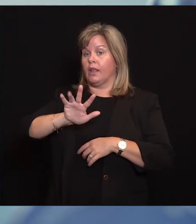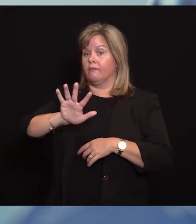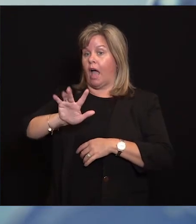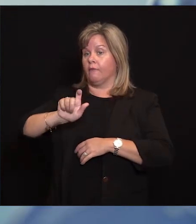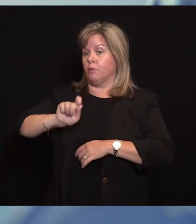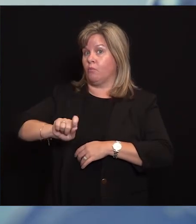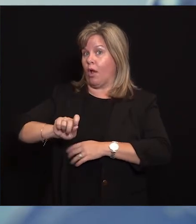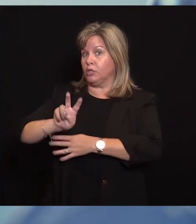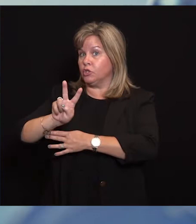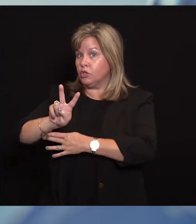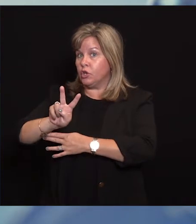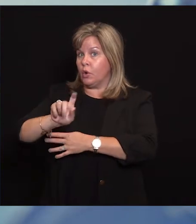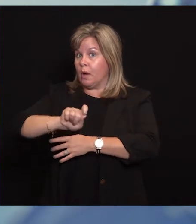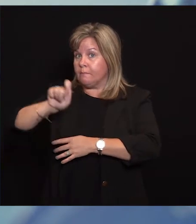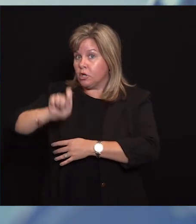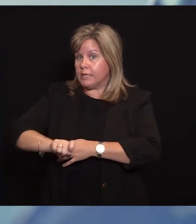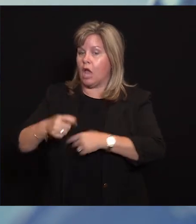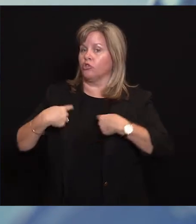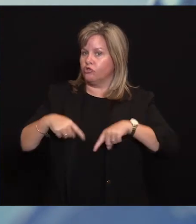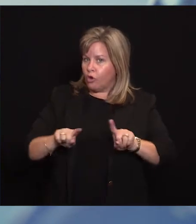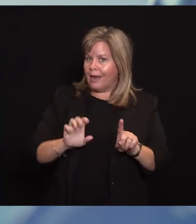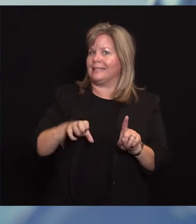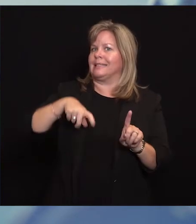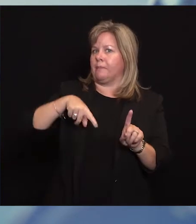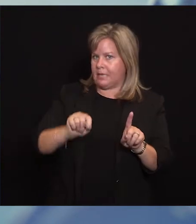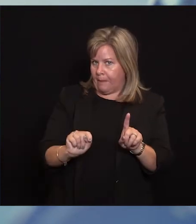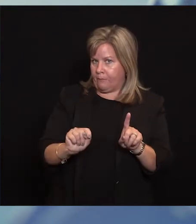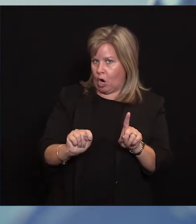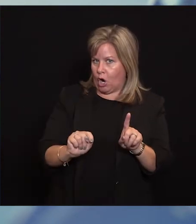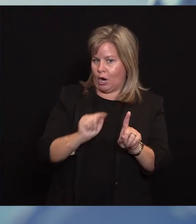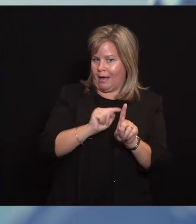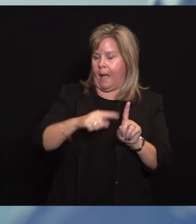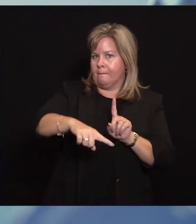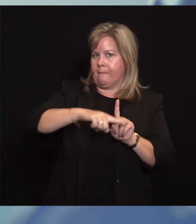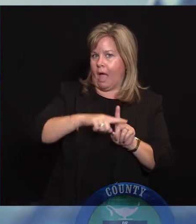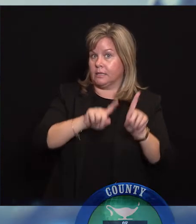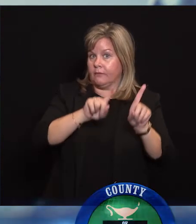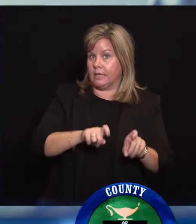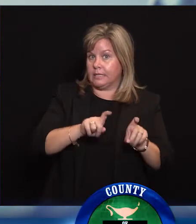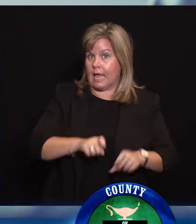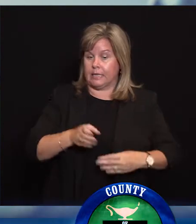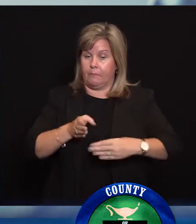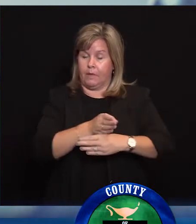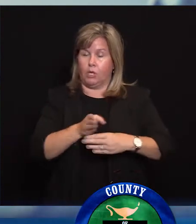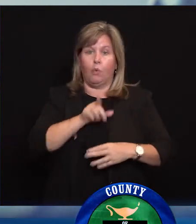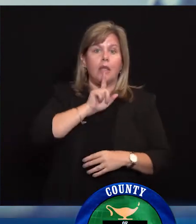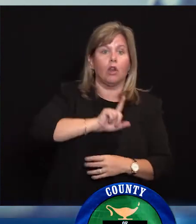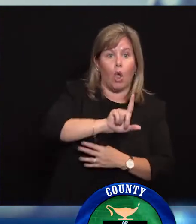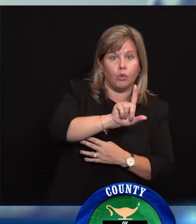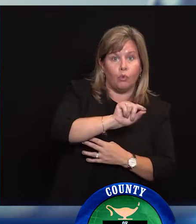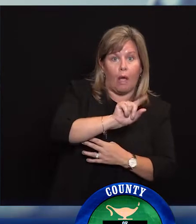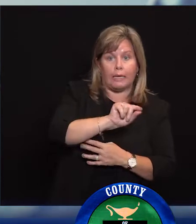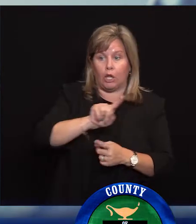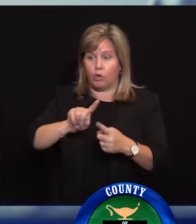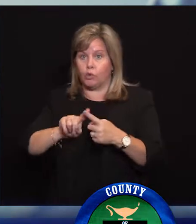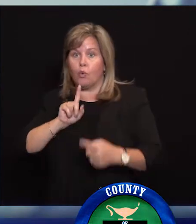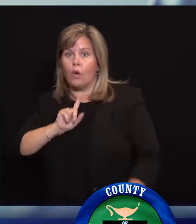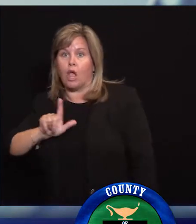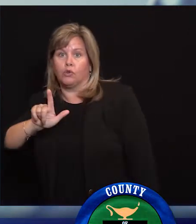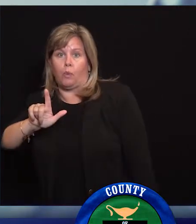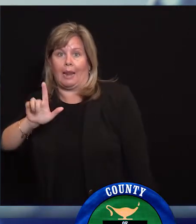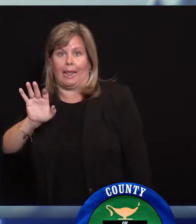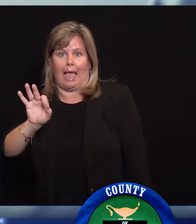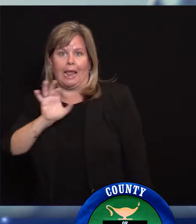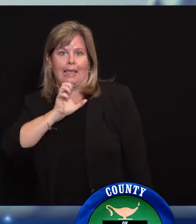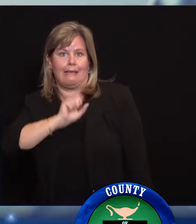35.2% of our cases in the month of September have been people between the ages of 20 and 29. And this is